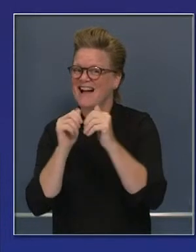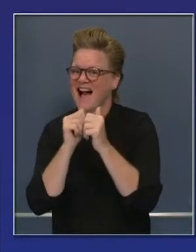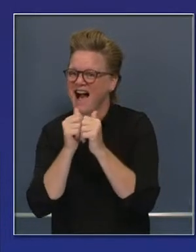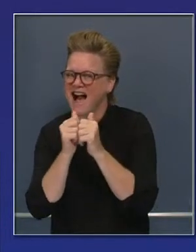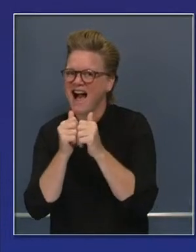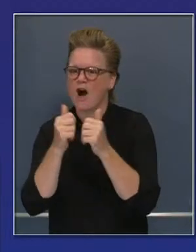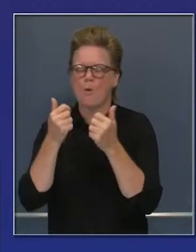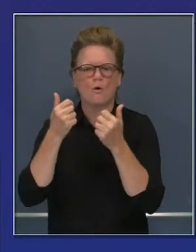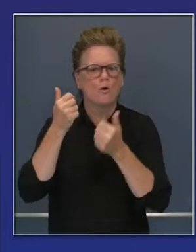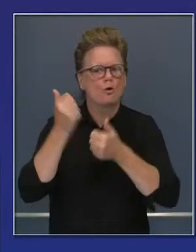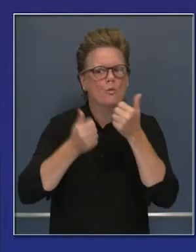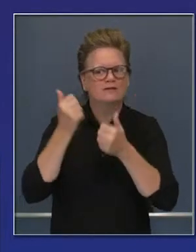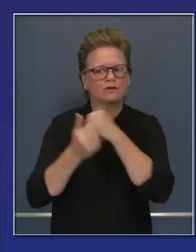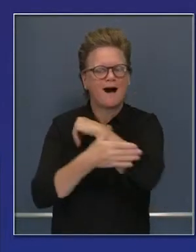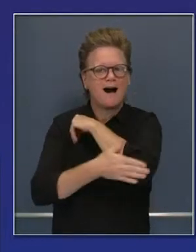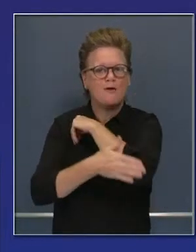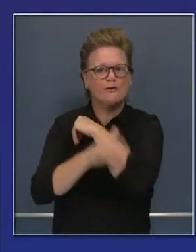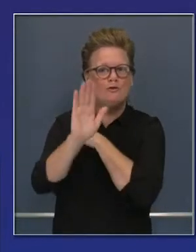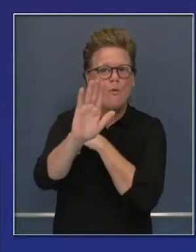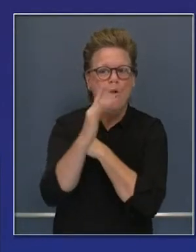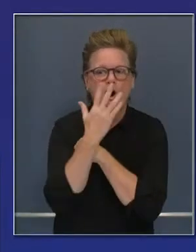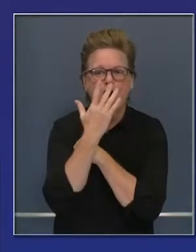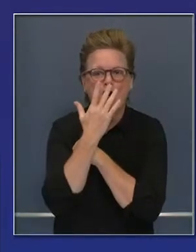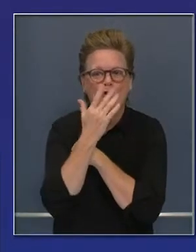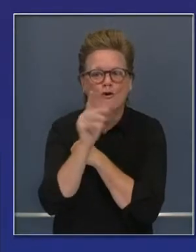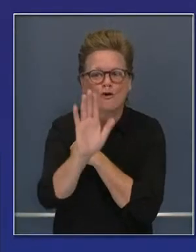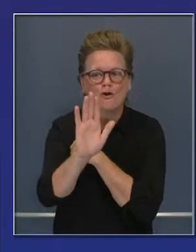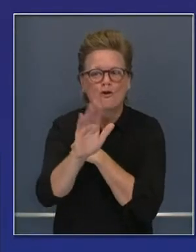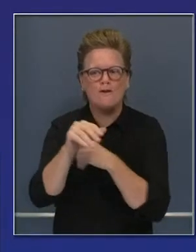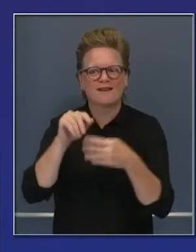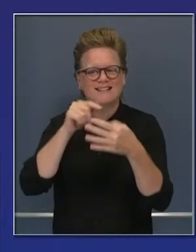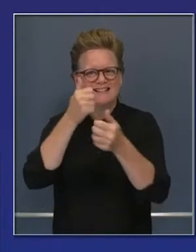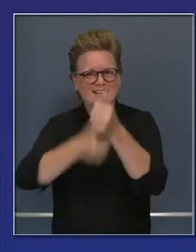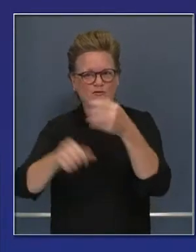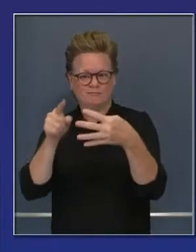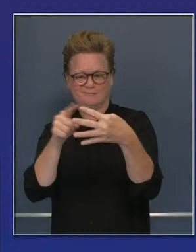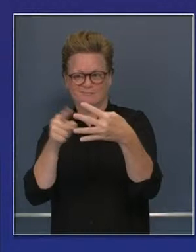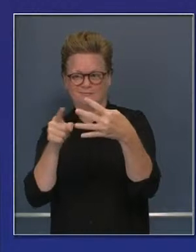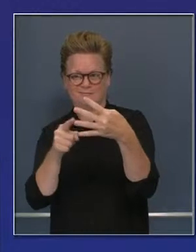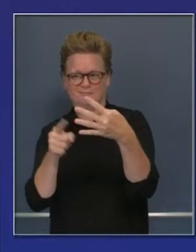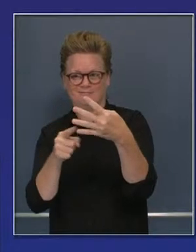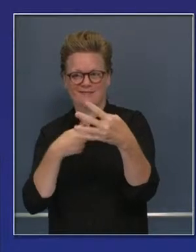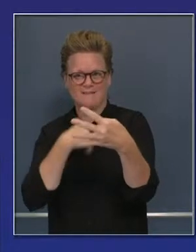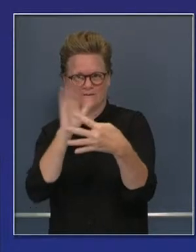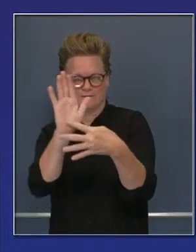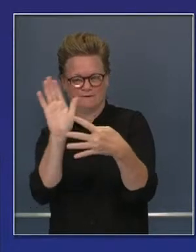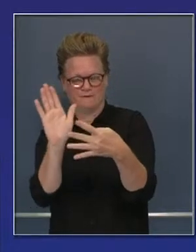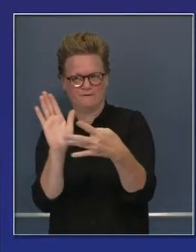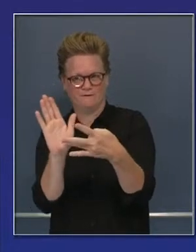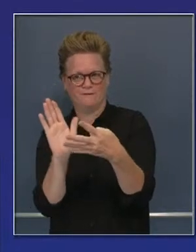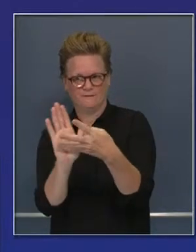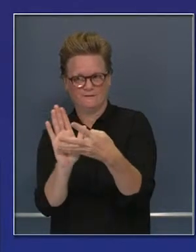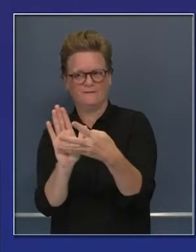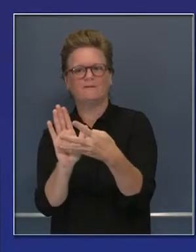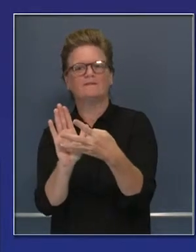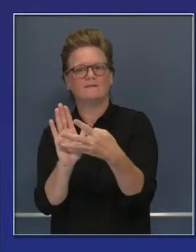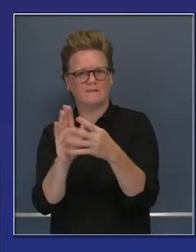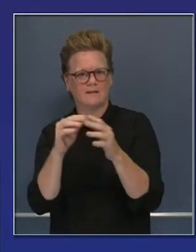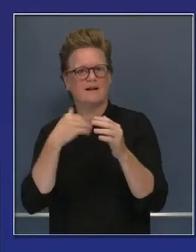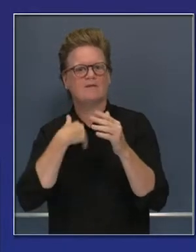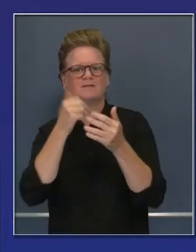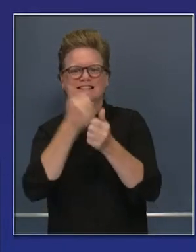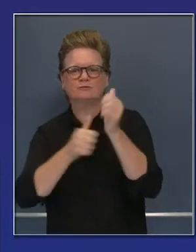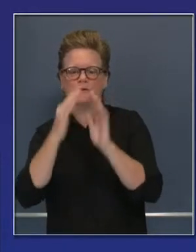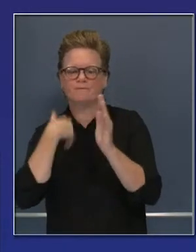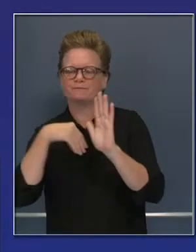when the state is allowed to move forward sectorally and regionally throughout the state of California. The foundational county